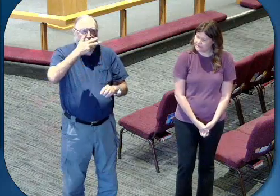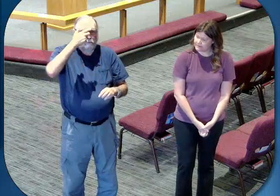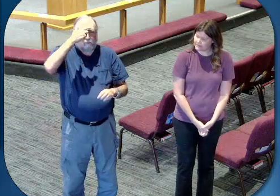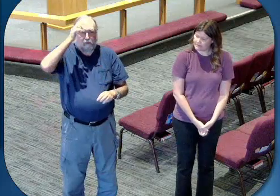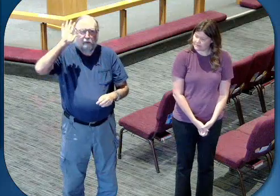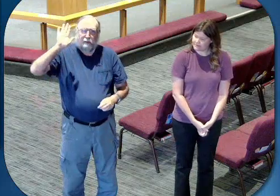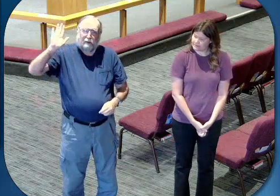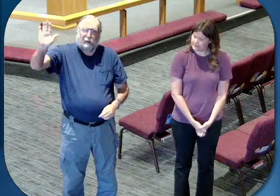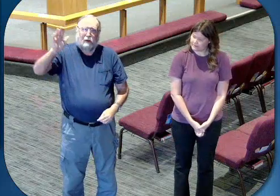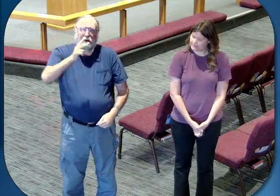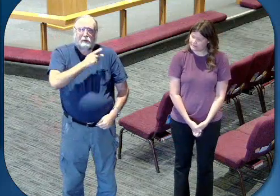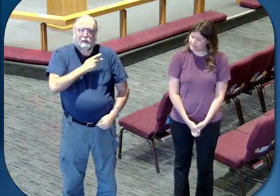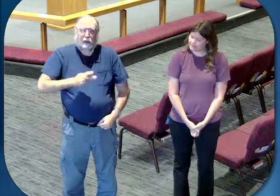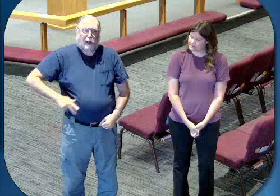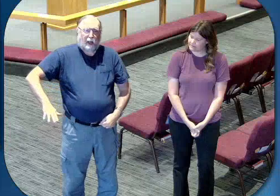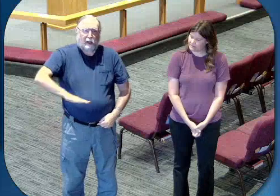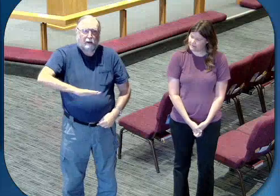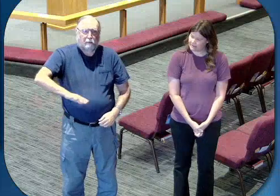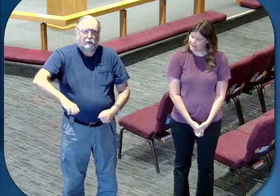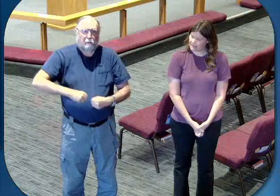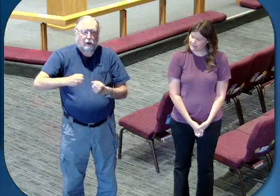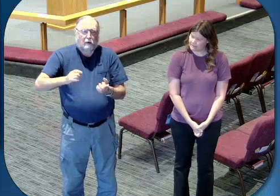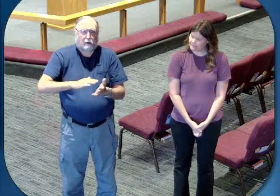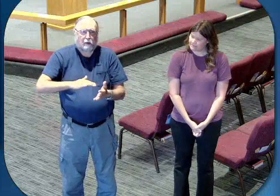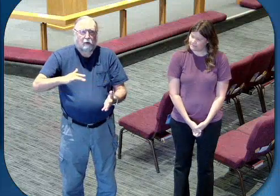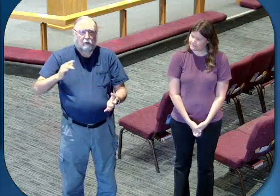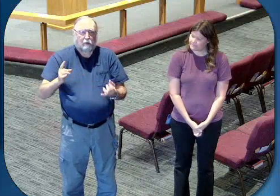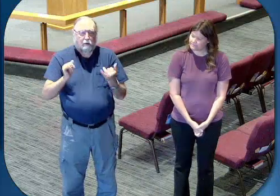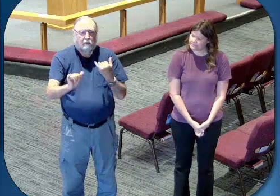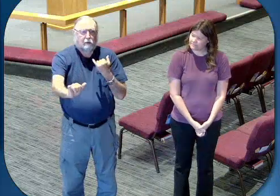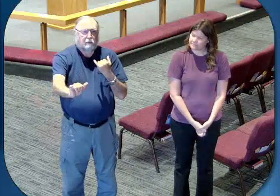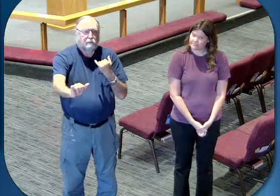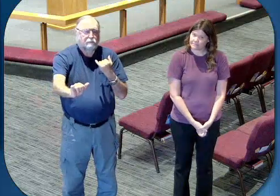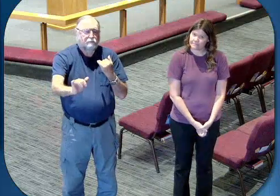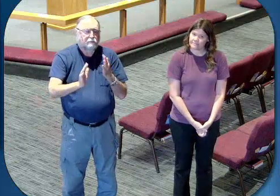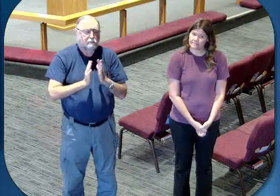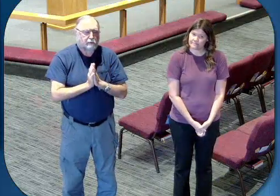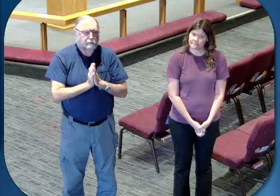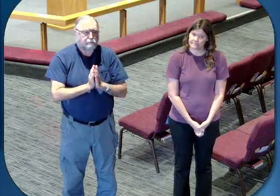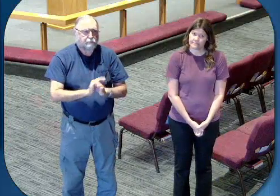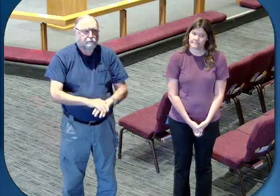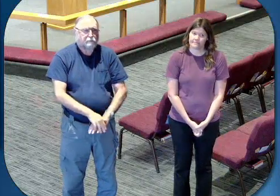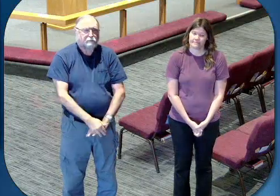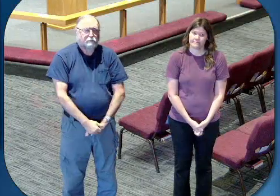kingdom and the power and the glory forever and ever.